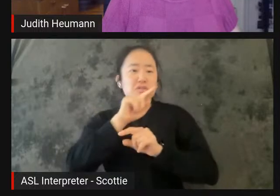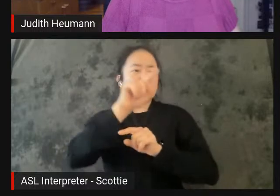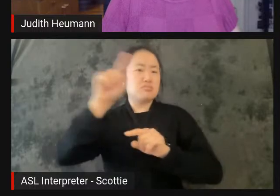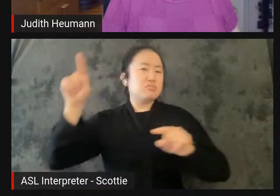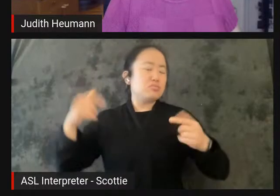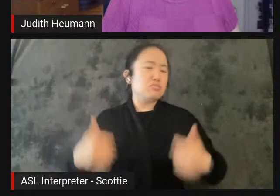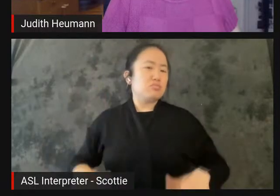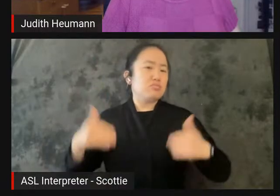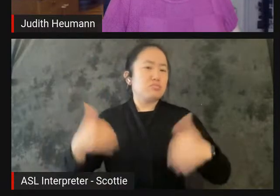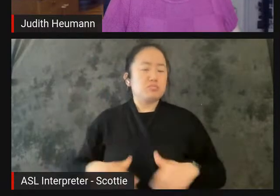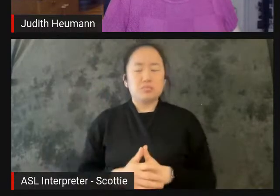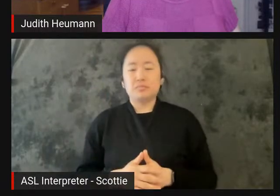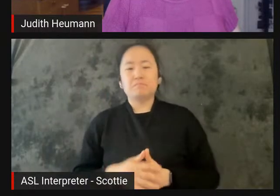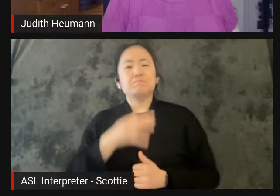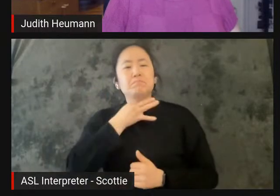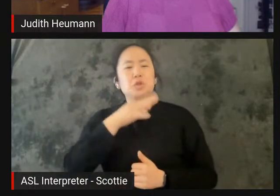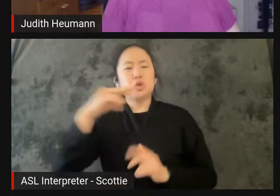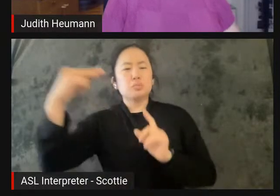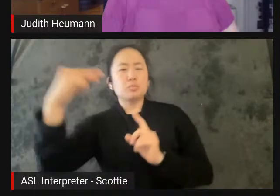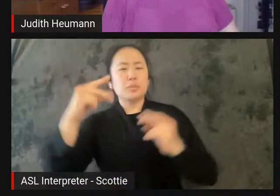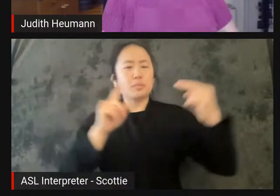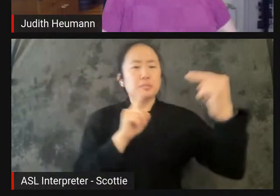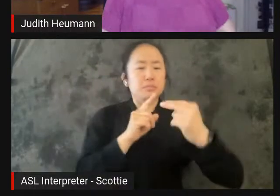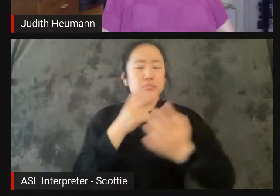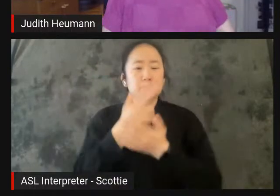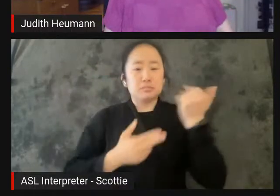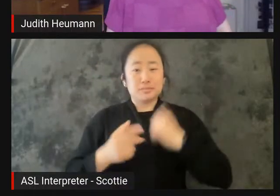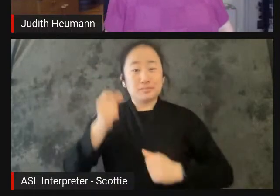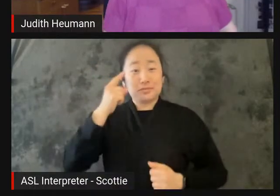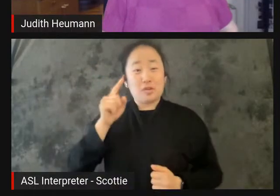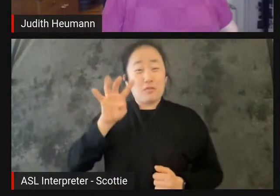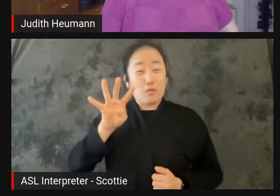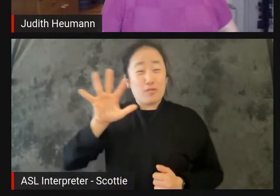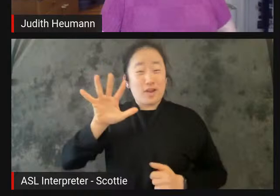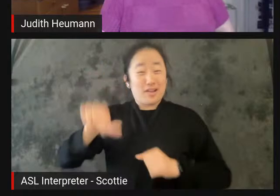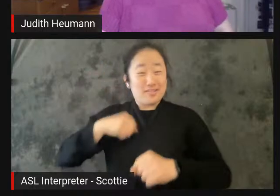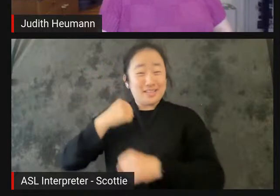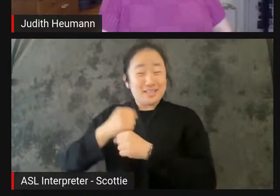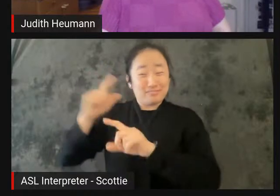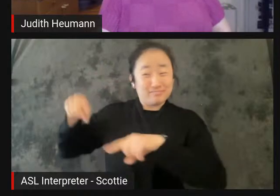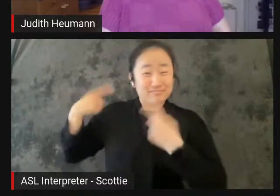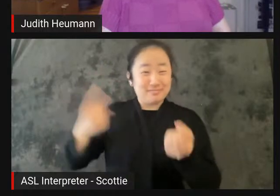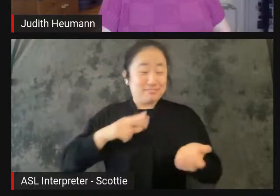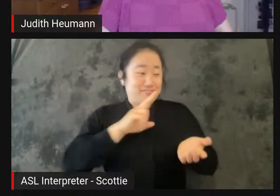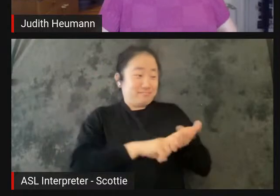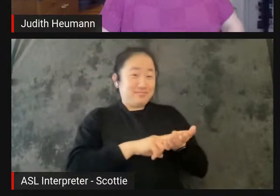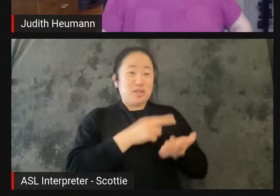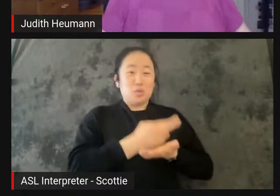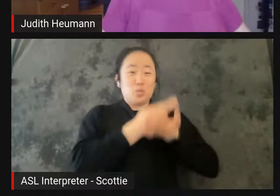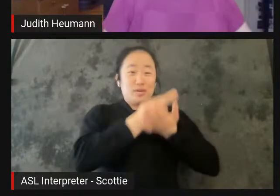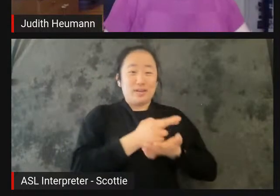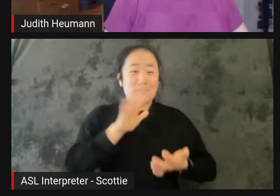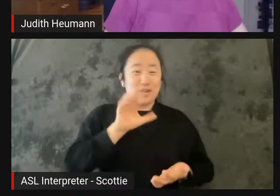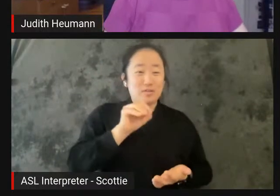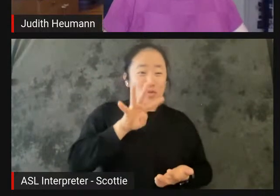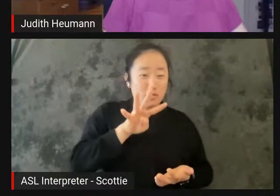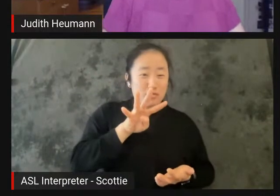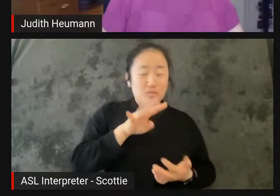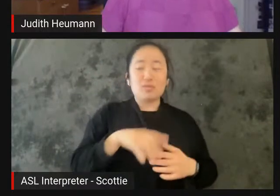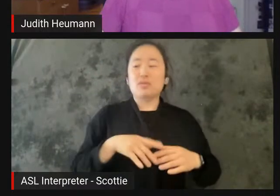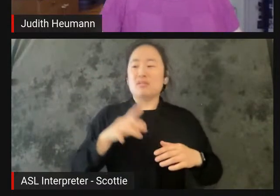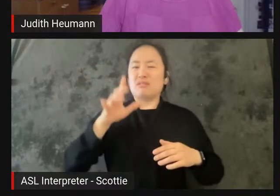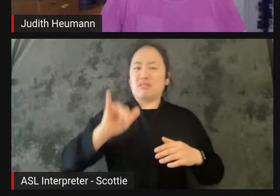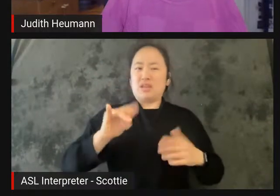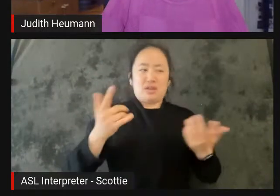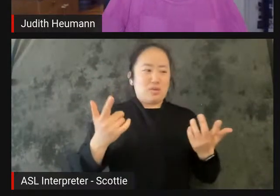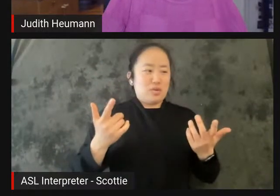to this, what does this 45-year arc of history tell us about where we've been and where we need